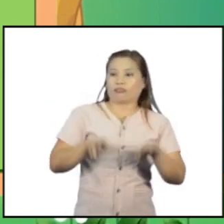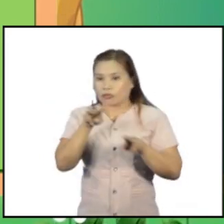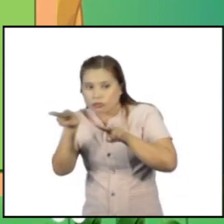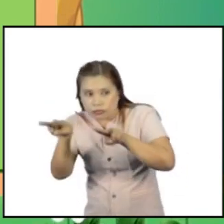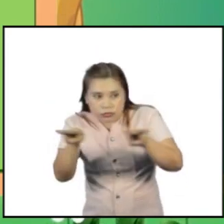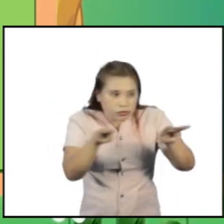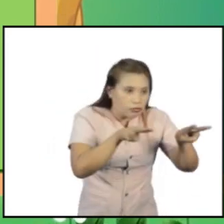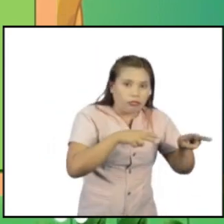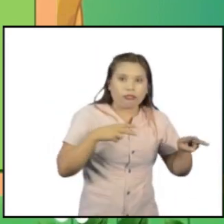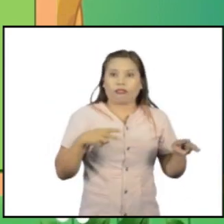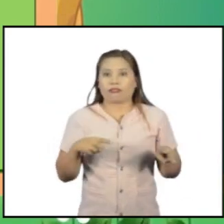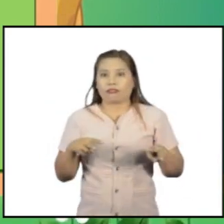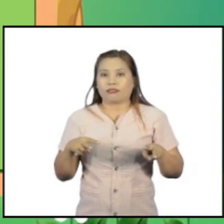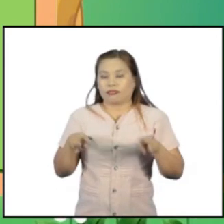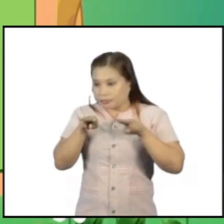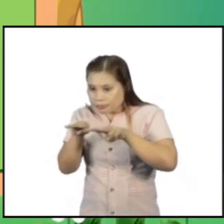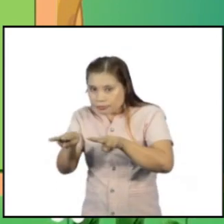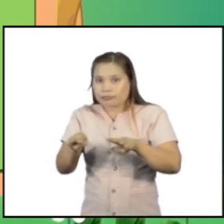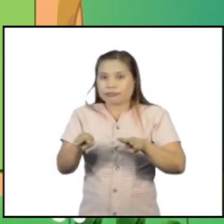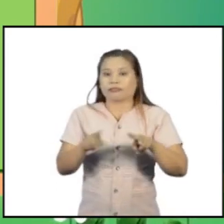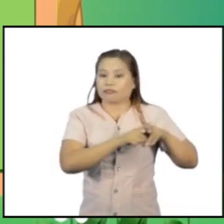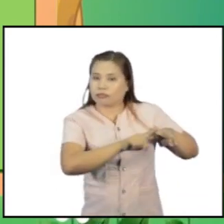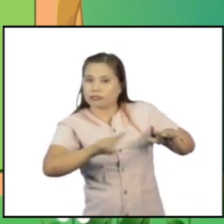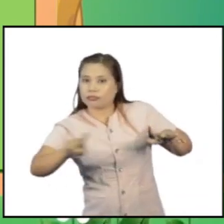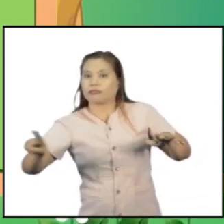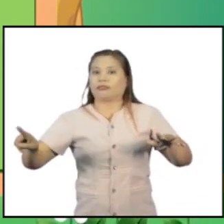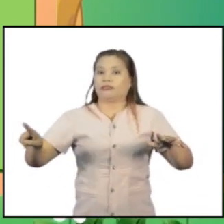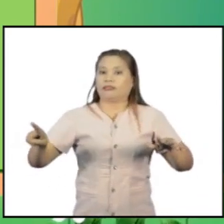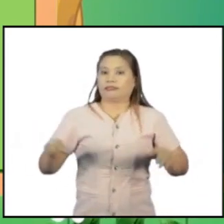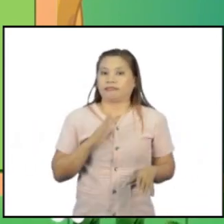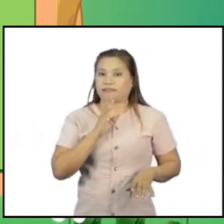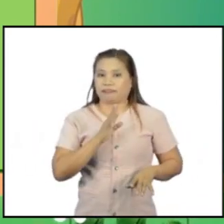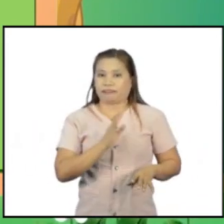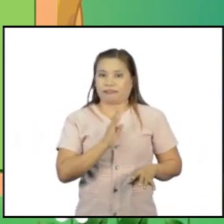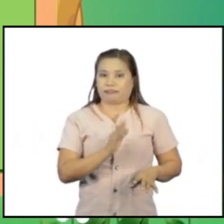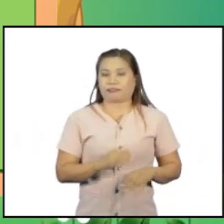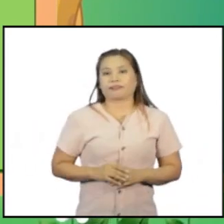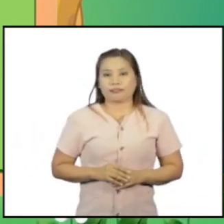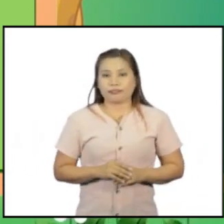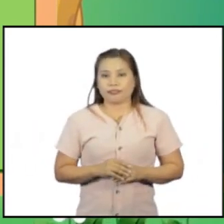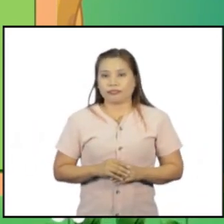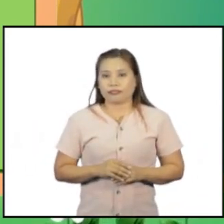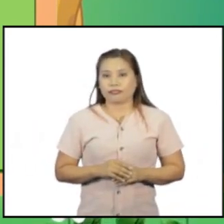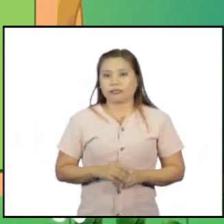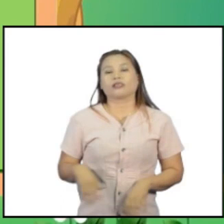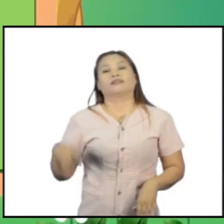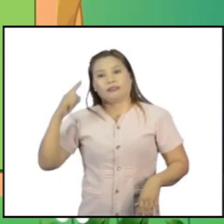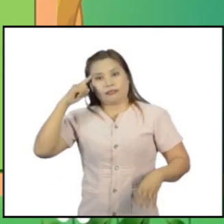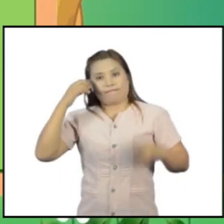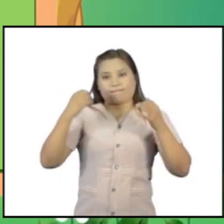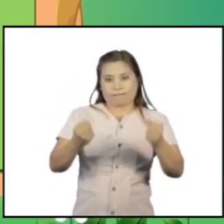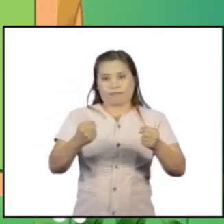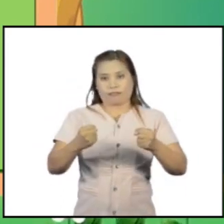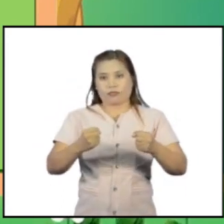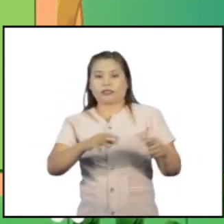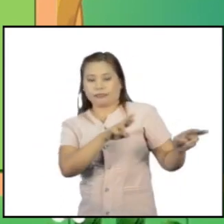at the ground, nor looked away when people spoke to him. He was confident and